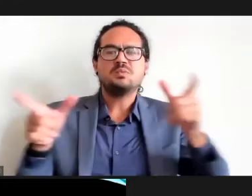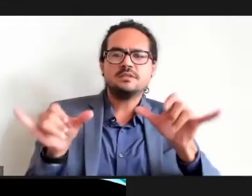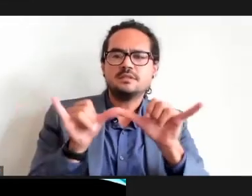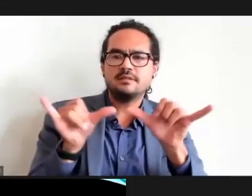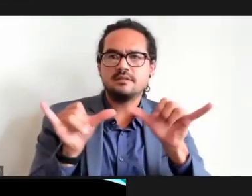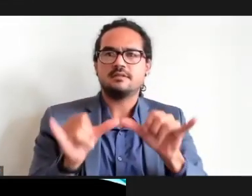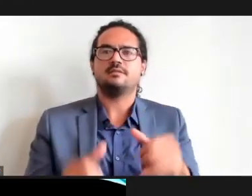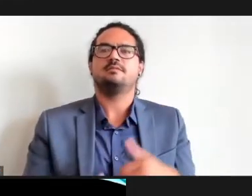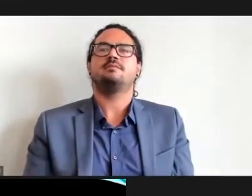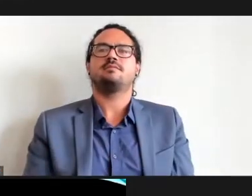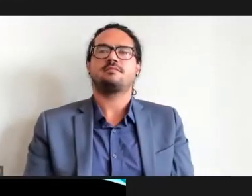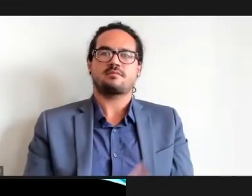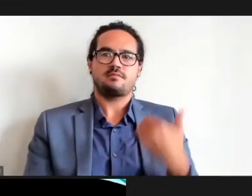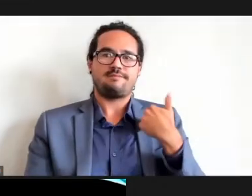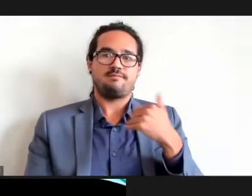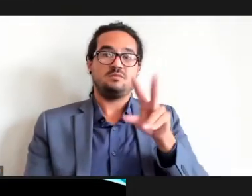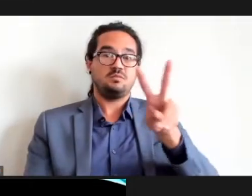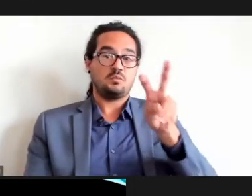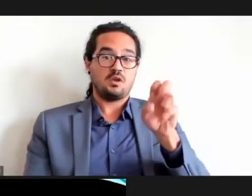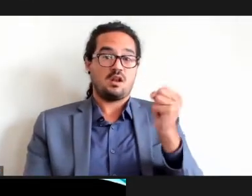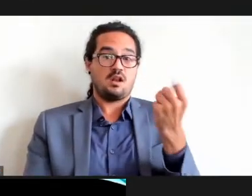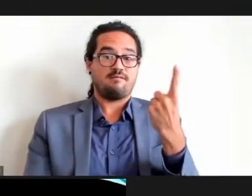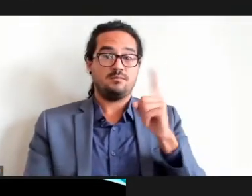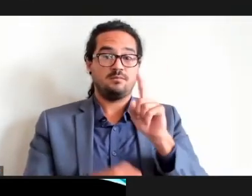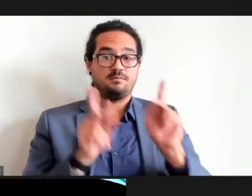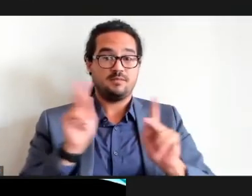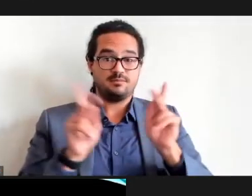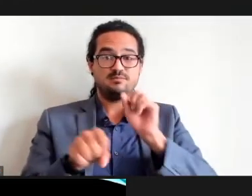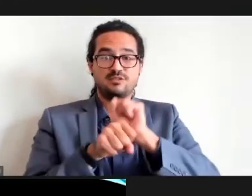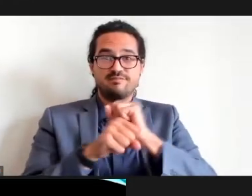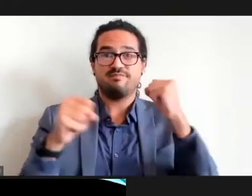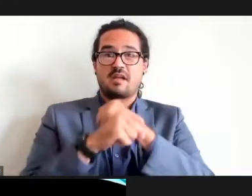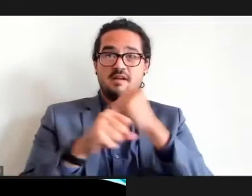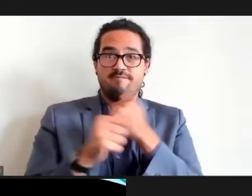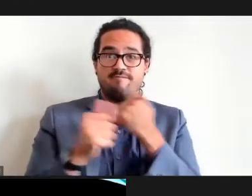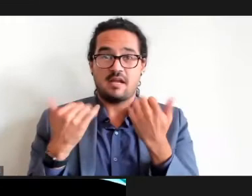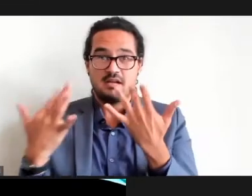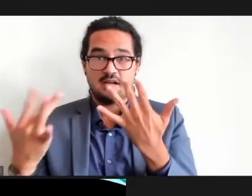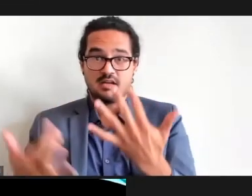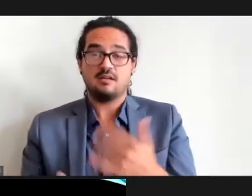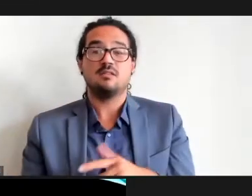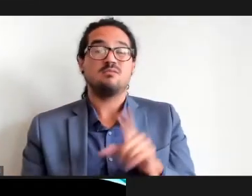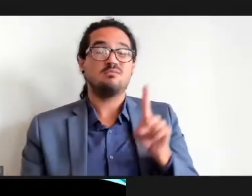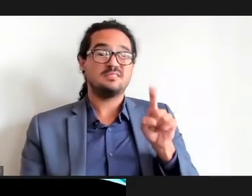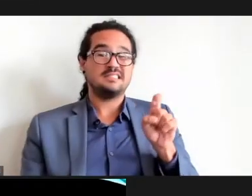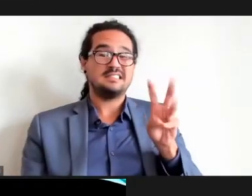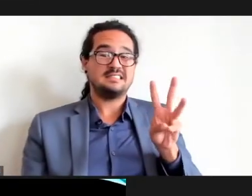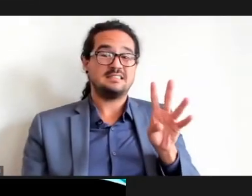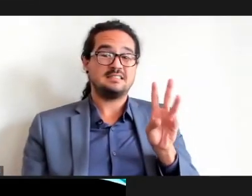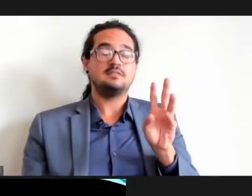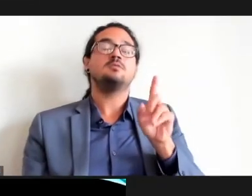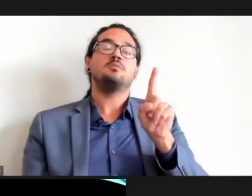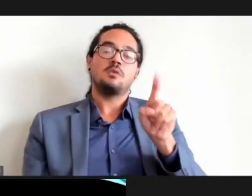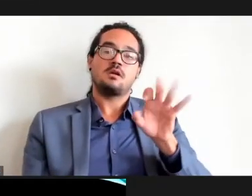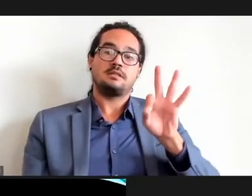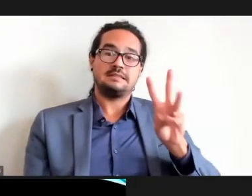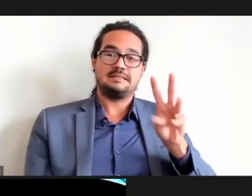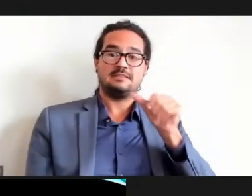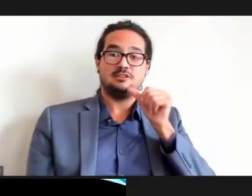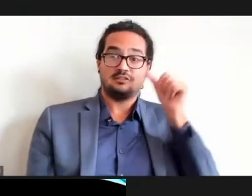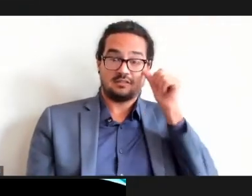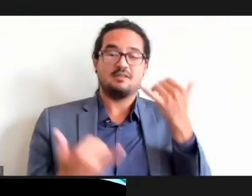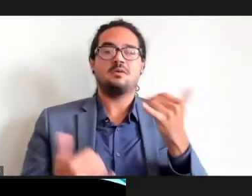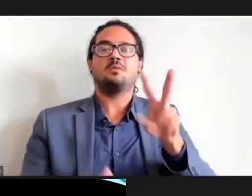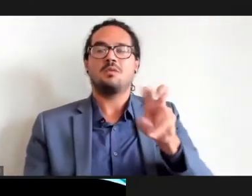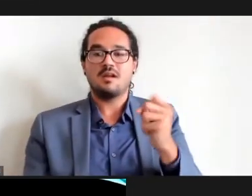are on scene. That's up from 196 yesterday, and we're hoping to see that number climb as more resource orders hopefully get filled depending on the